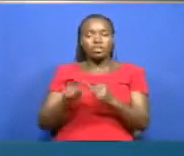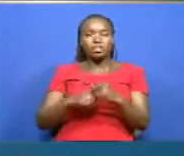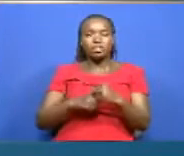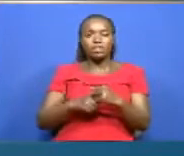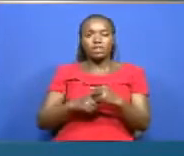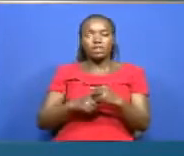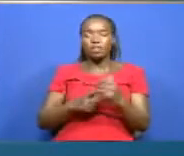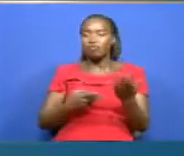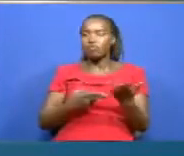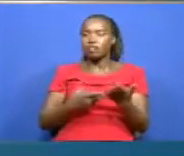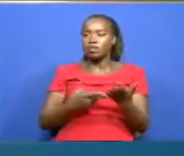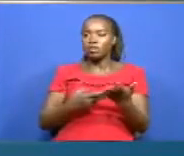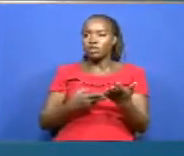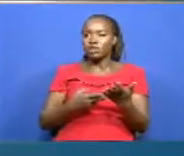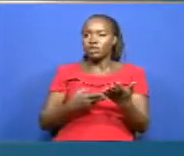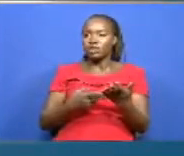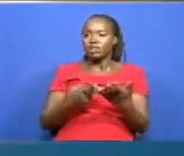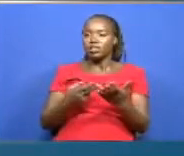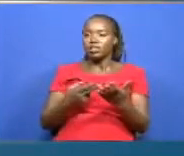Voi